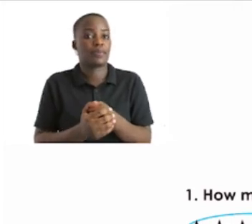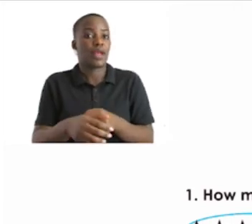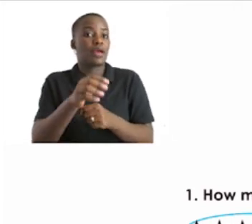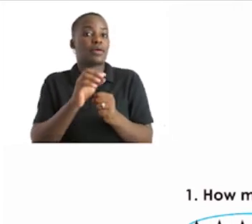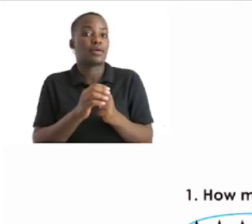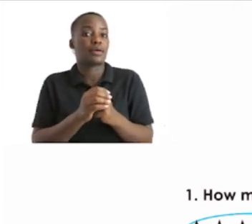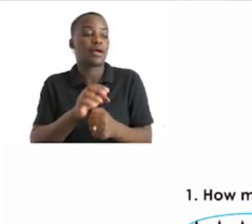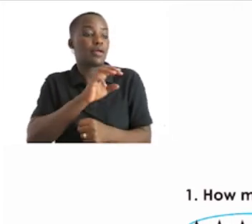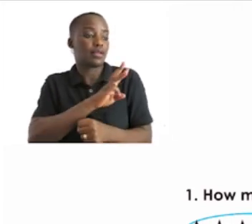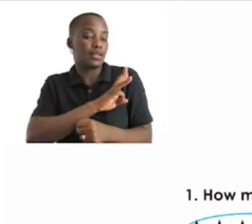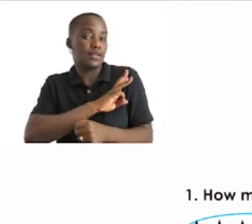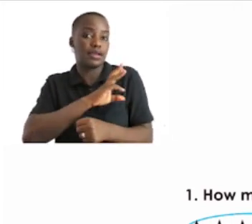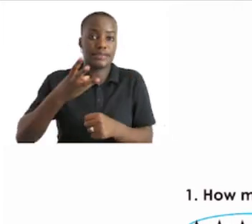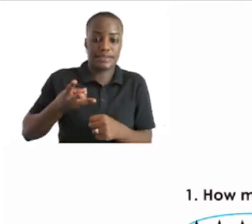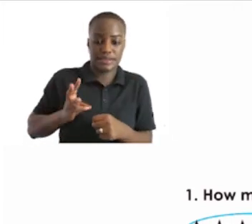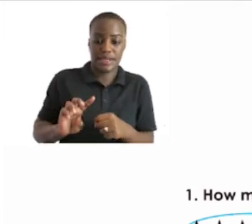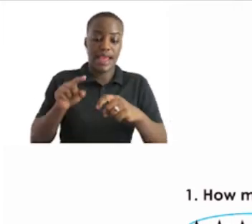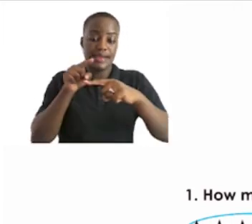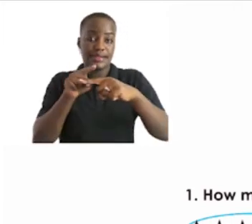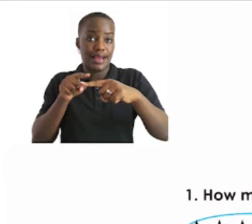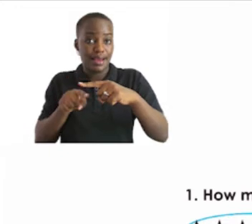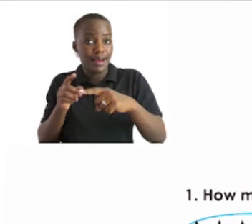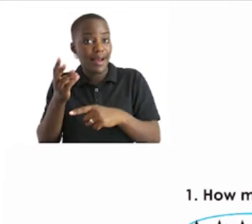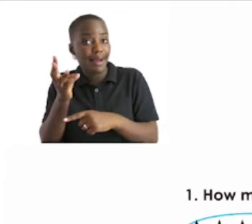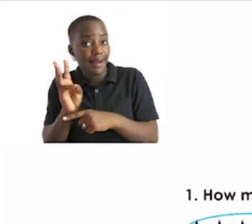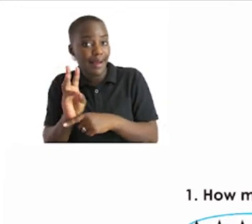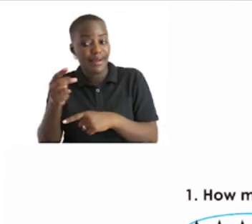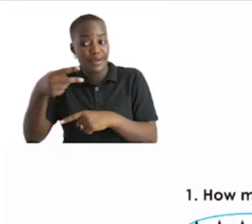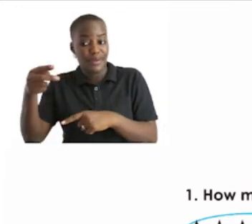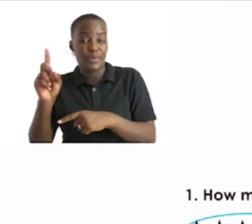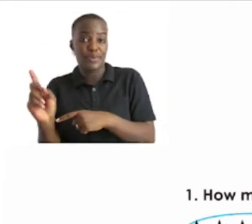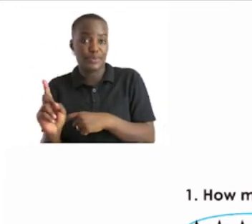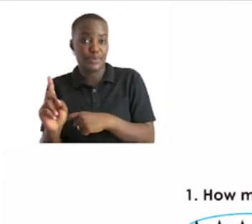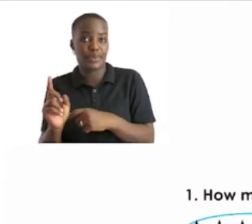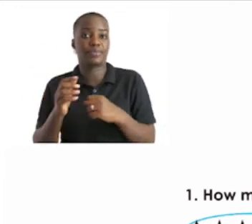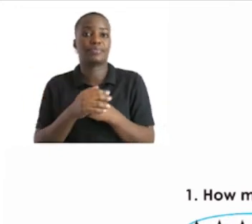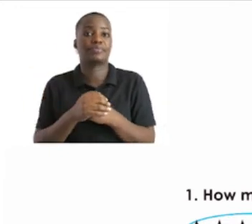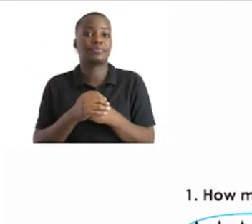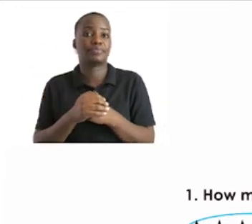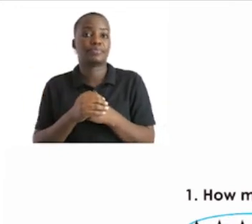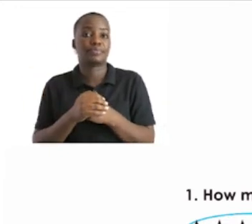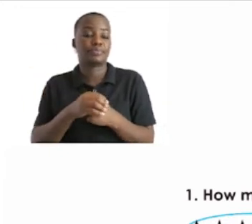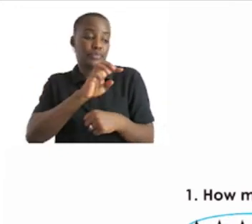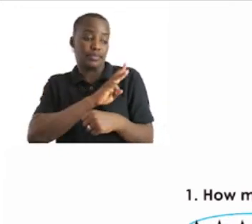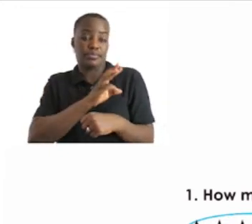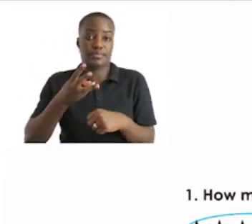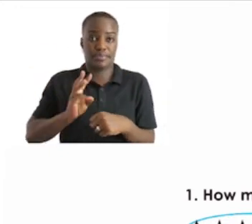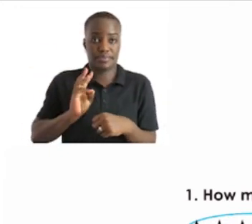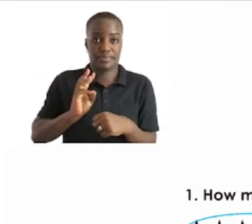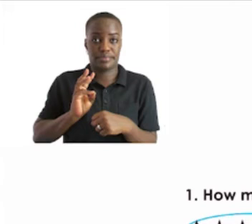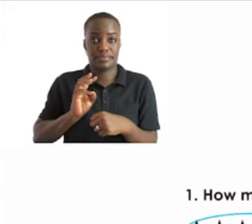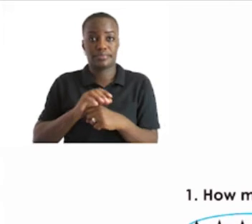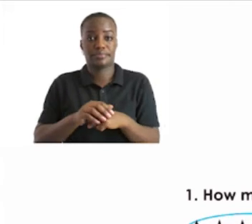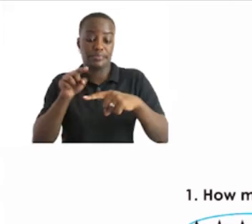We were counting 36 stars. So we write the number 36. Then